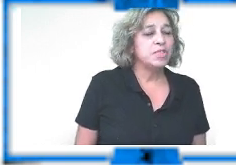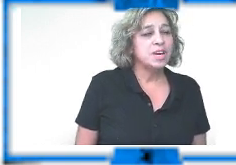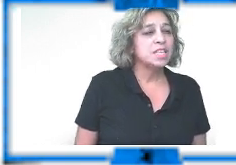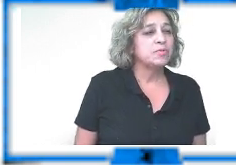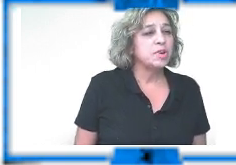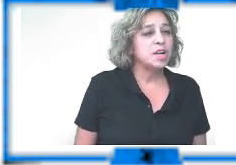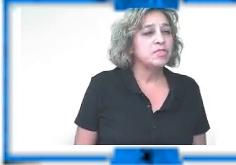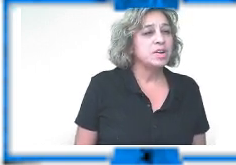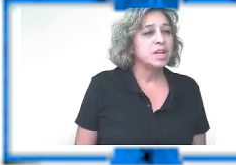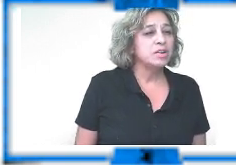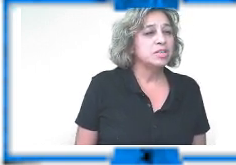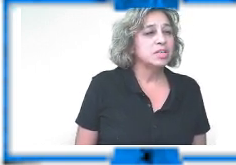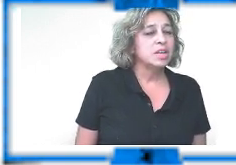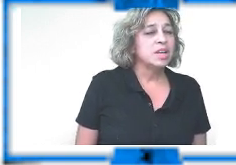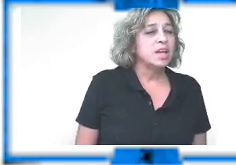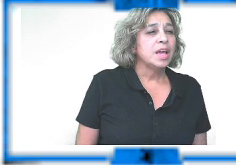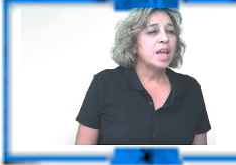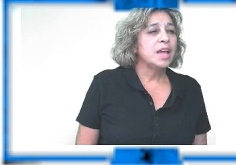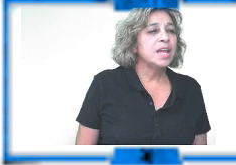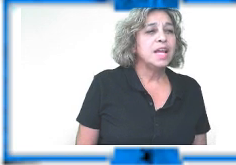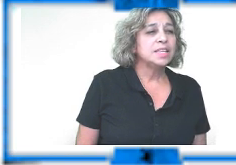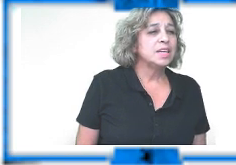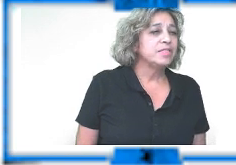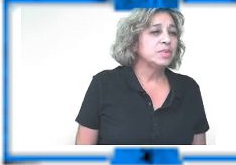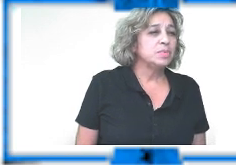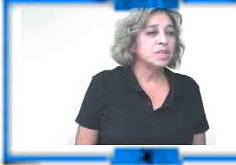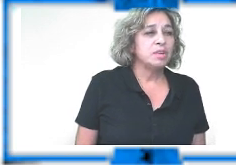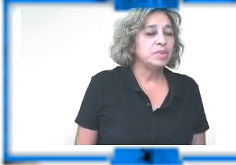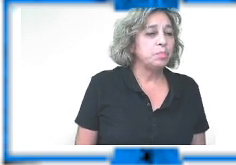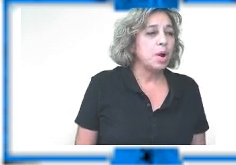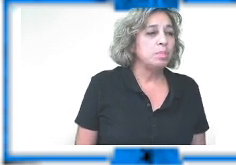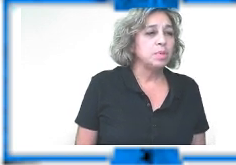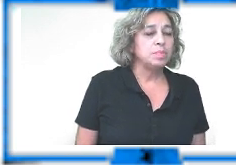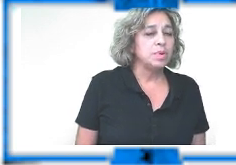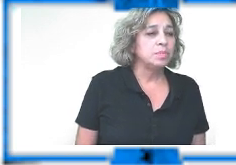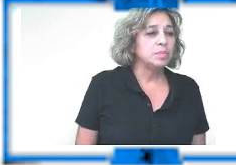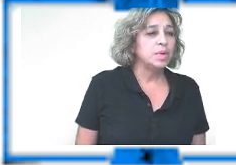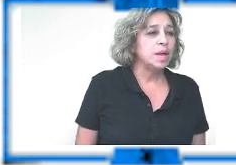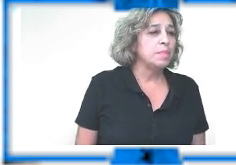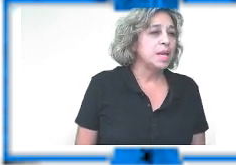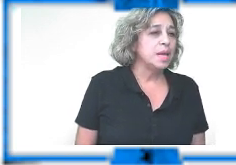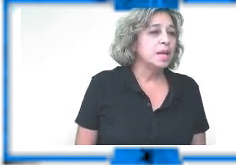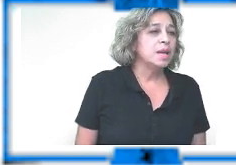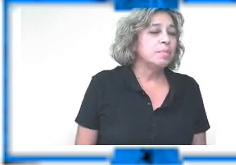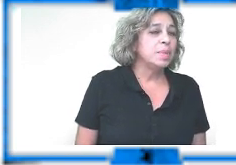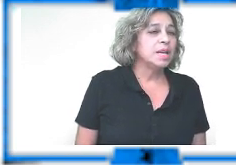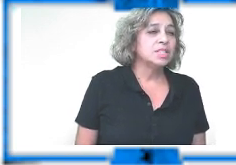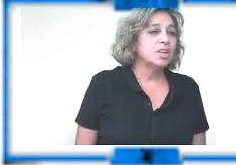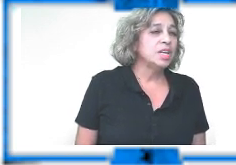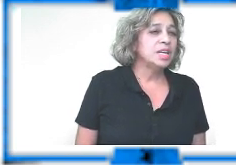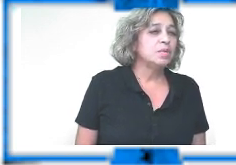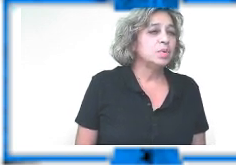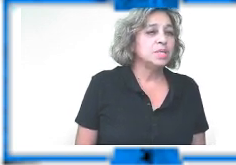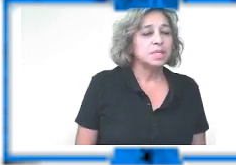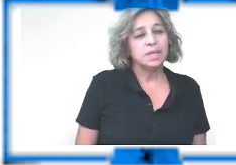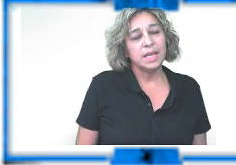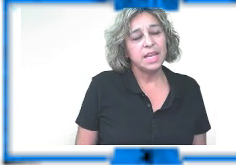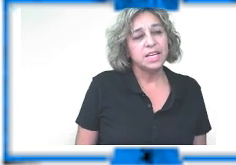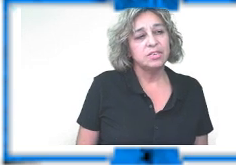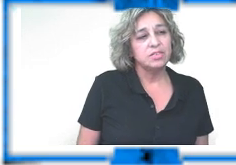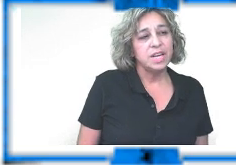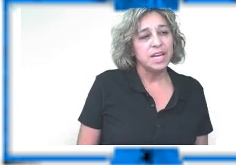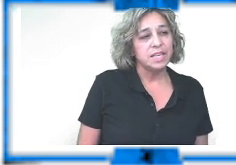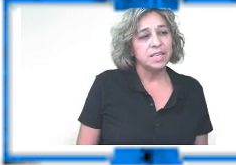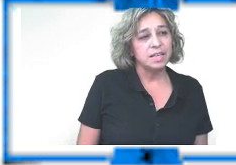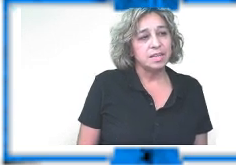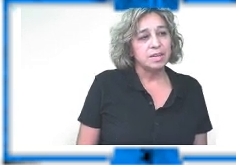Argentina for the next 400 years. And he hasn't even solved the problem with that money, because all he did was get